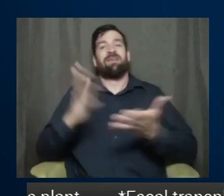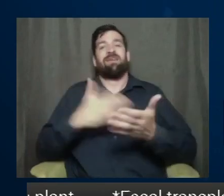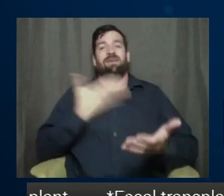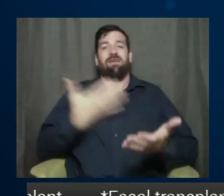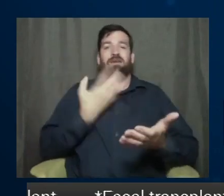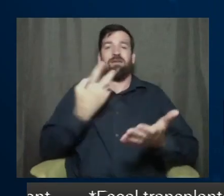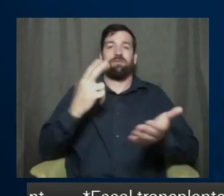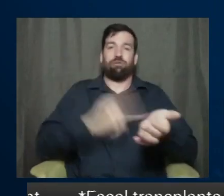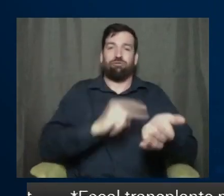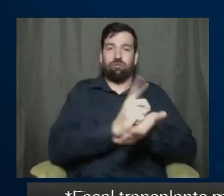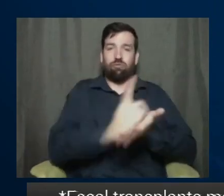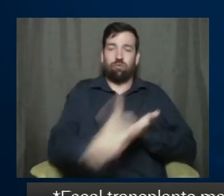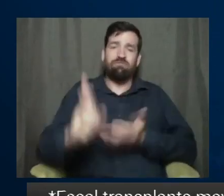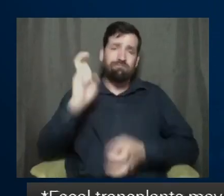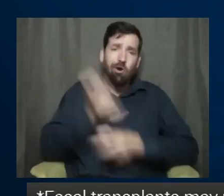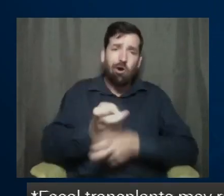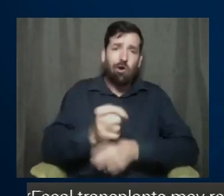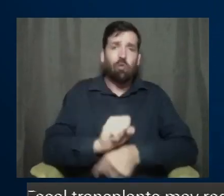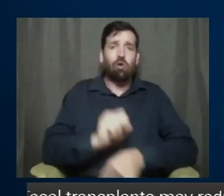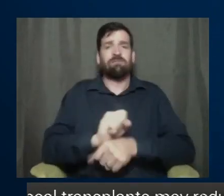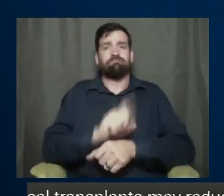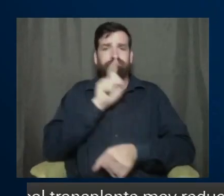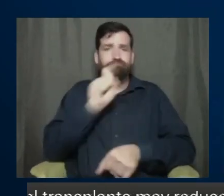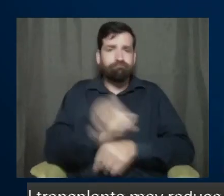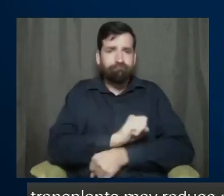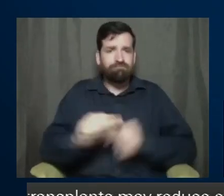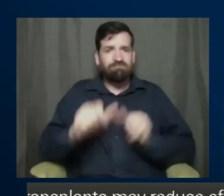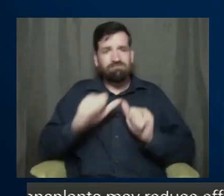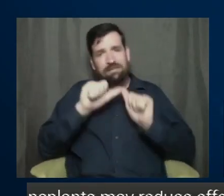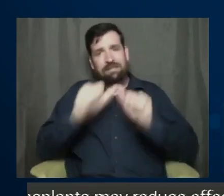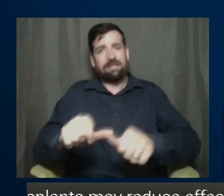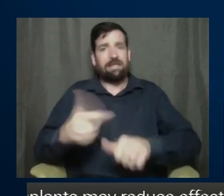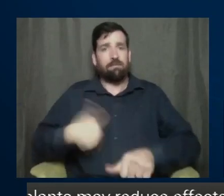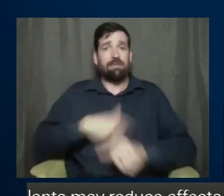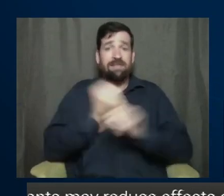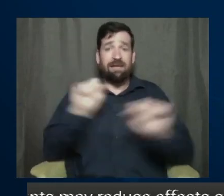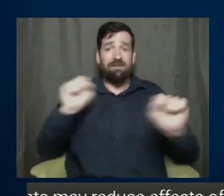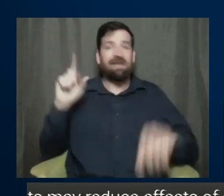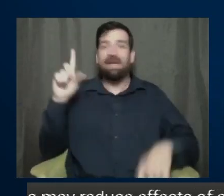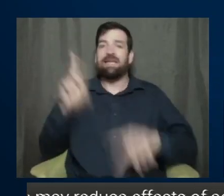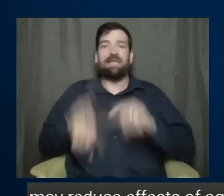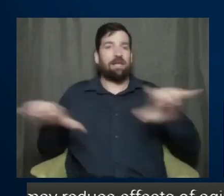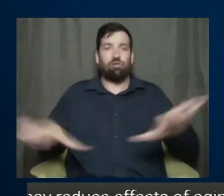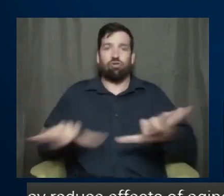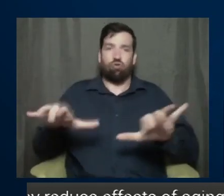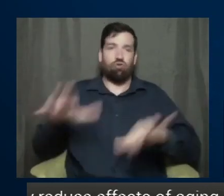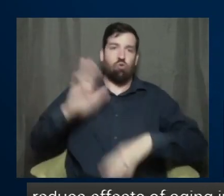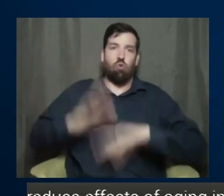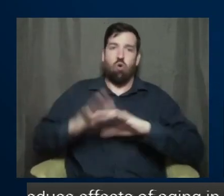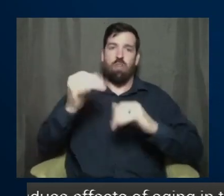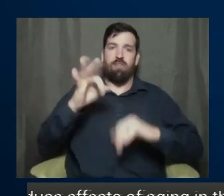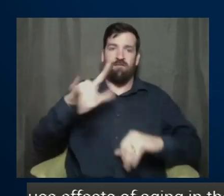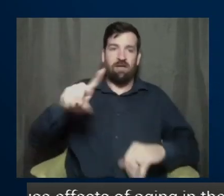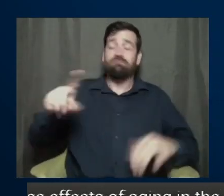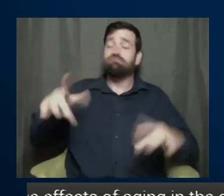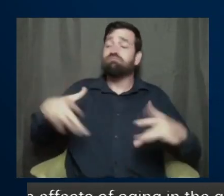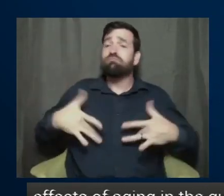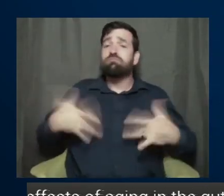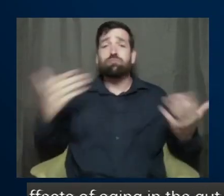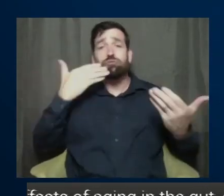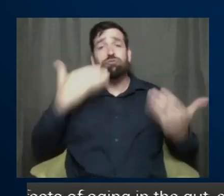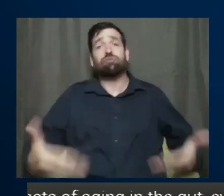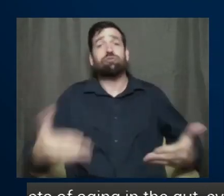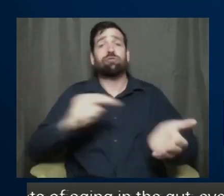and dedication to keep Chiefs team safe, we wouldn't be able to do what we do on the field. Yo, what's good, nurses of the University of Kansas